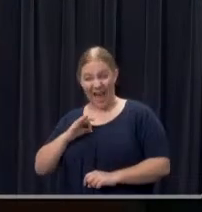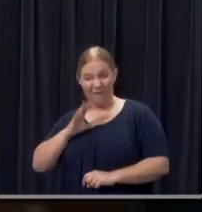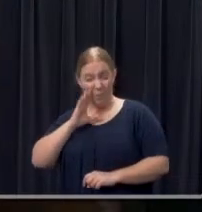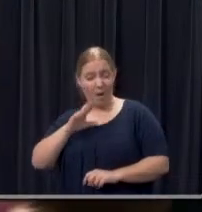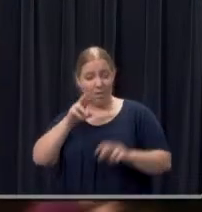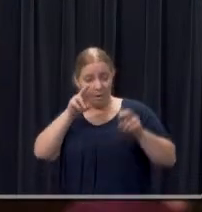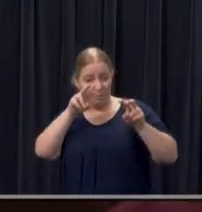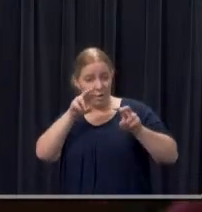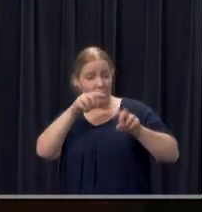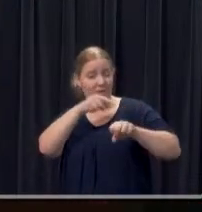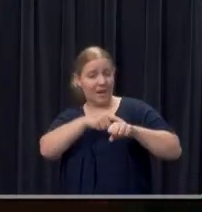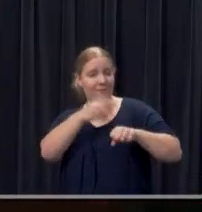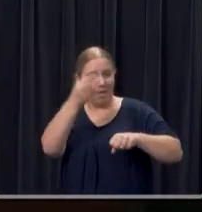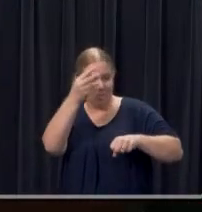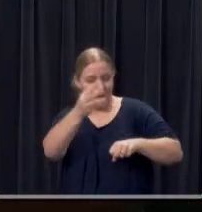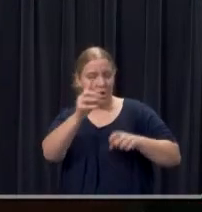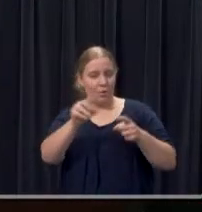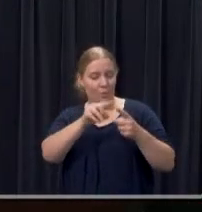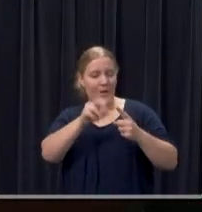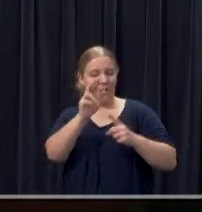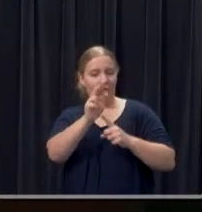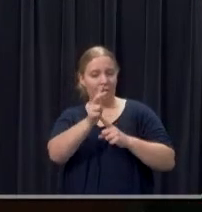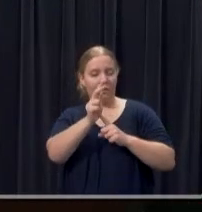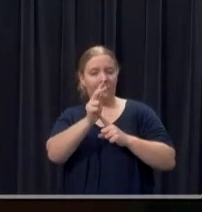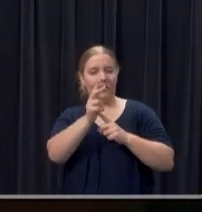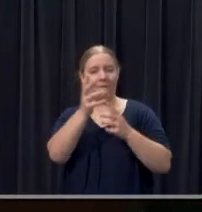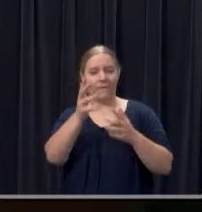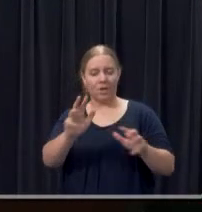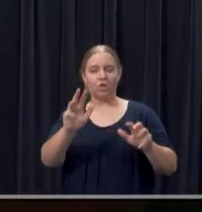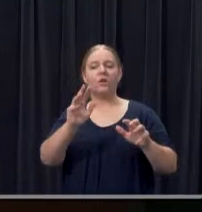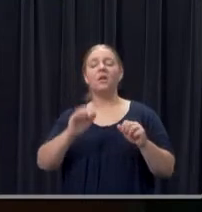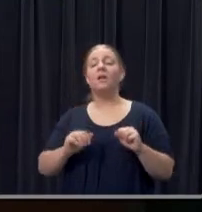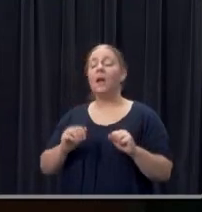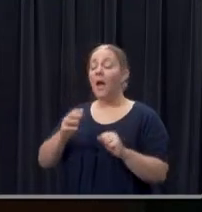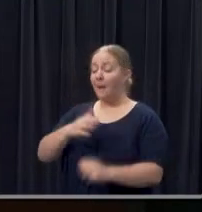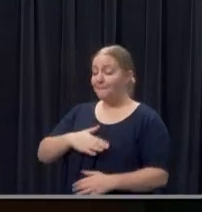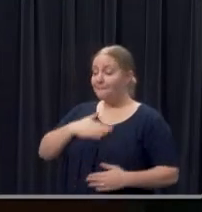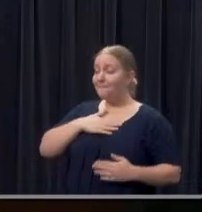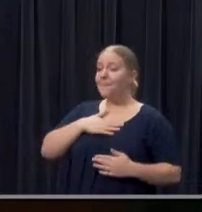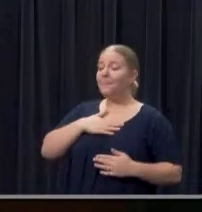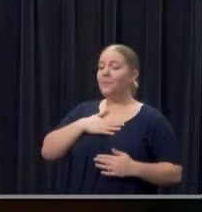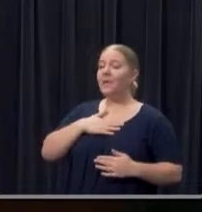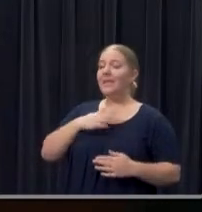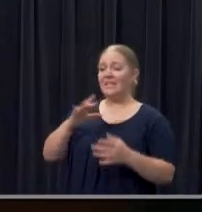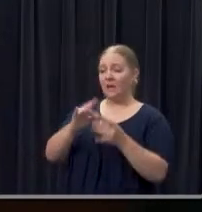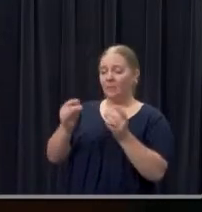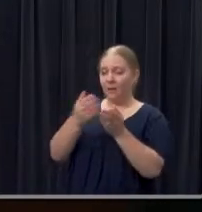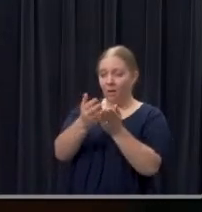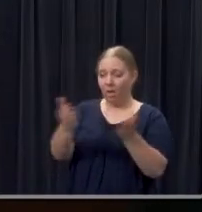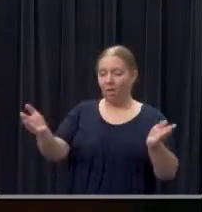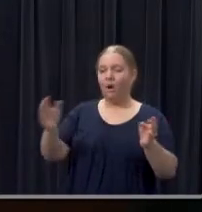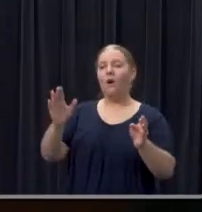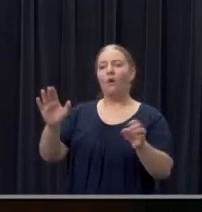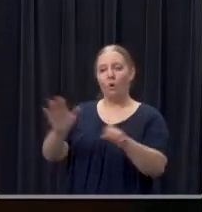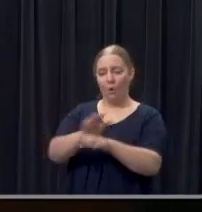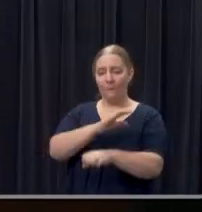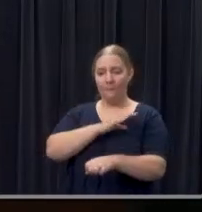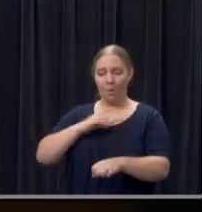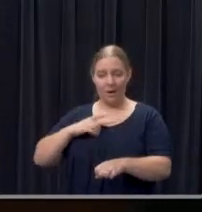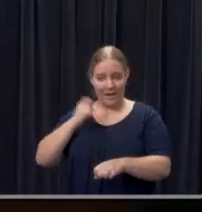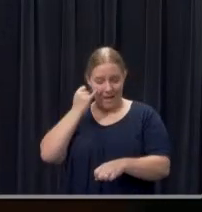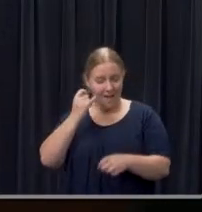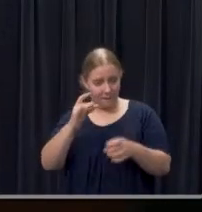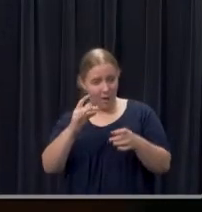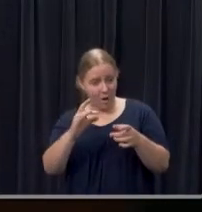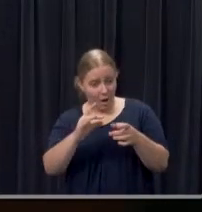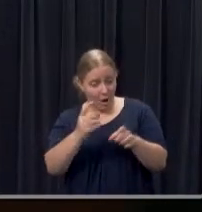time and notify the speaker when their 3 minutes have expired. Please direct your comments to the entire board. If a response is appropriate, the president will respond